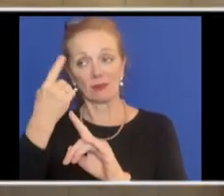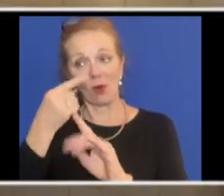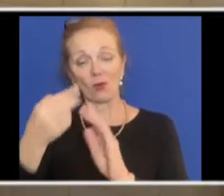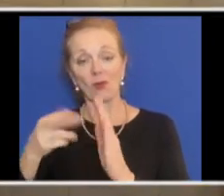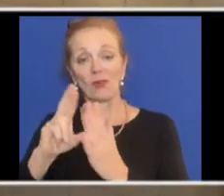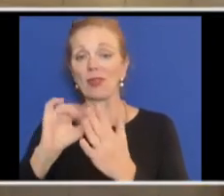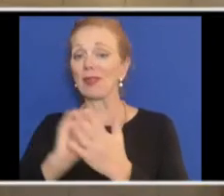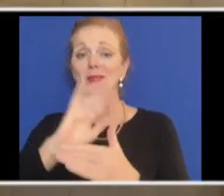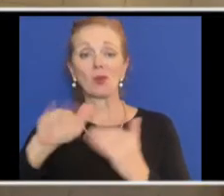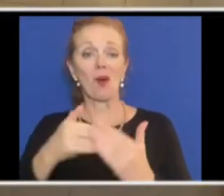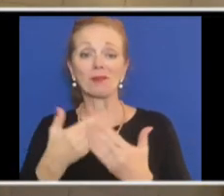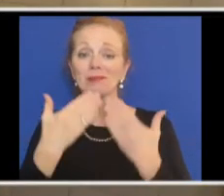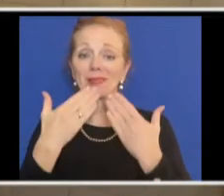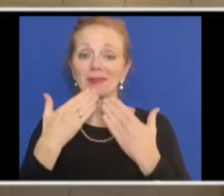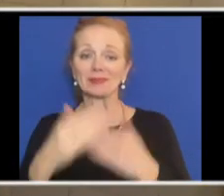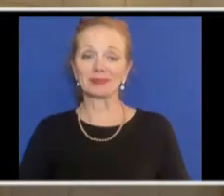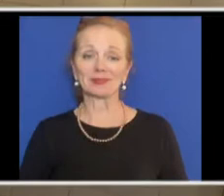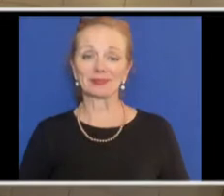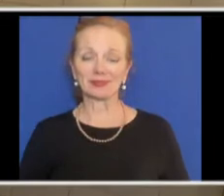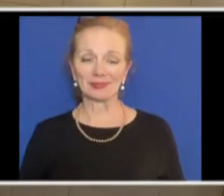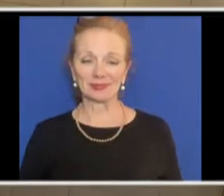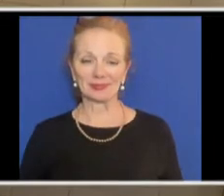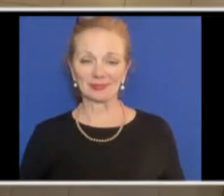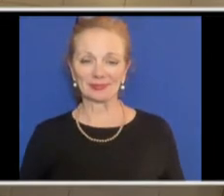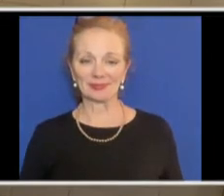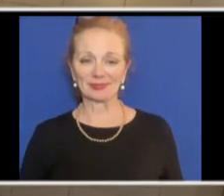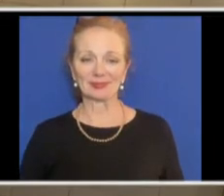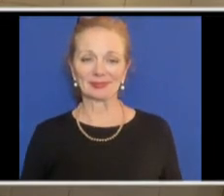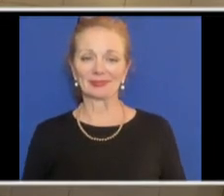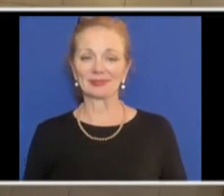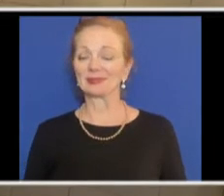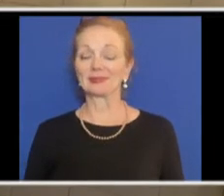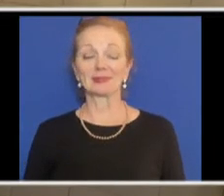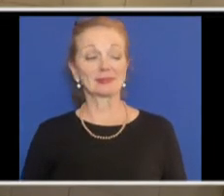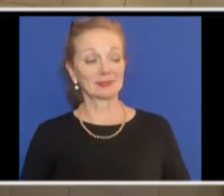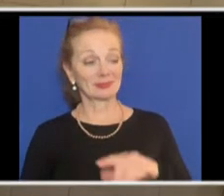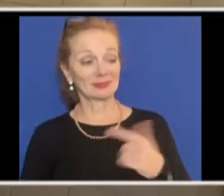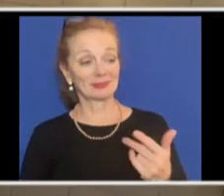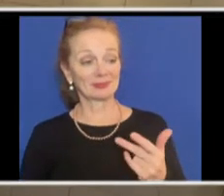you thank you very much Mr mcvean you have two minutes for your rebuttal